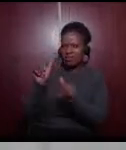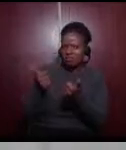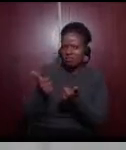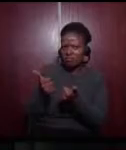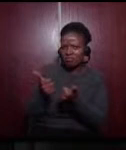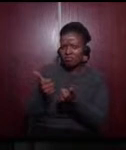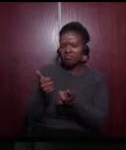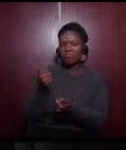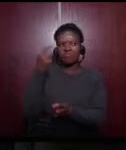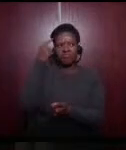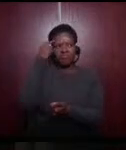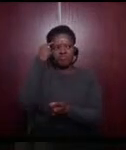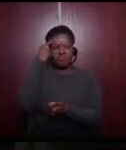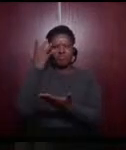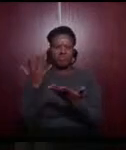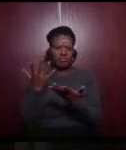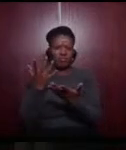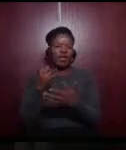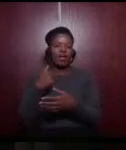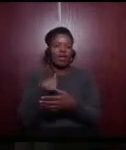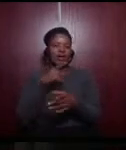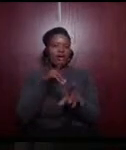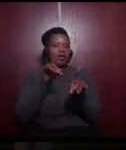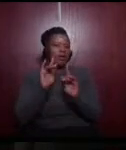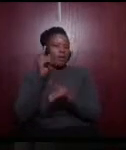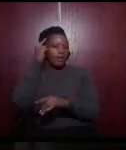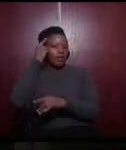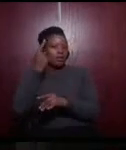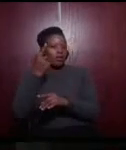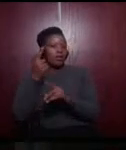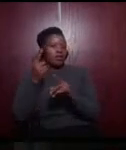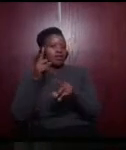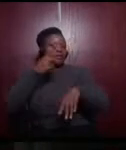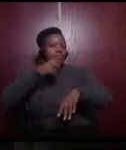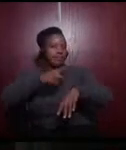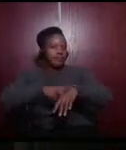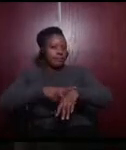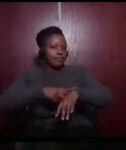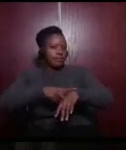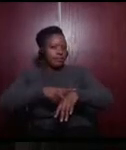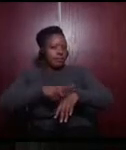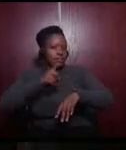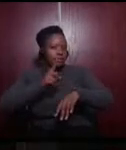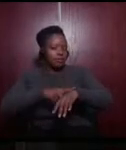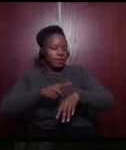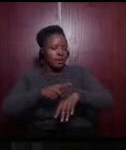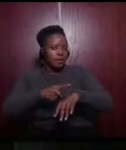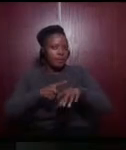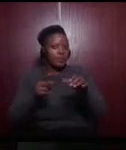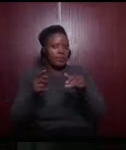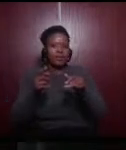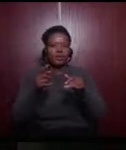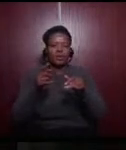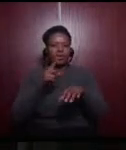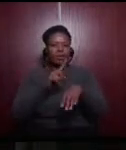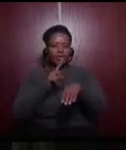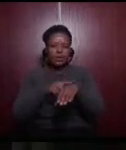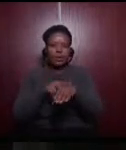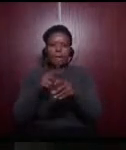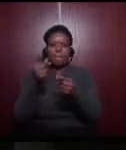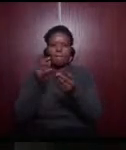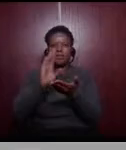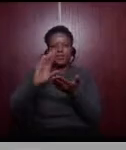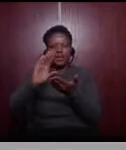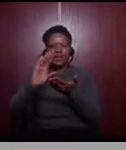I think the last one was on the time frame to say the bill, does it have time frames? If we need